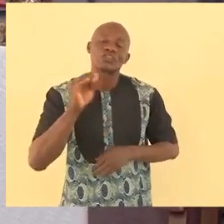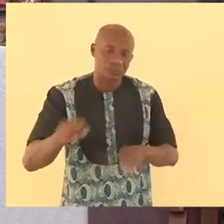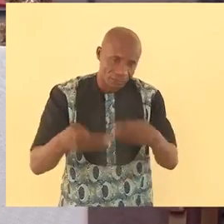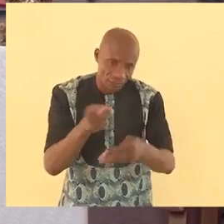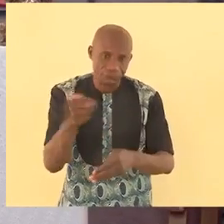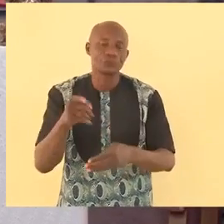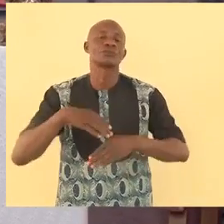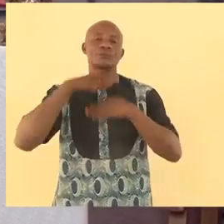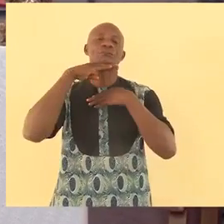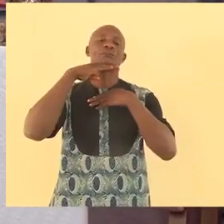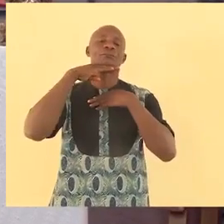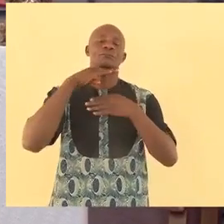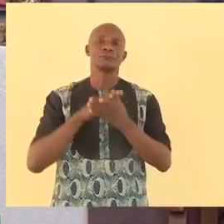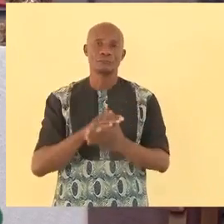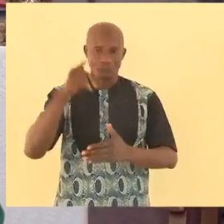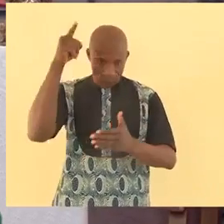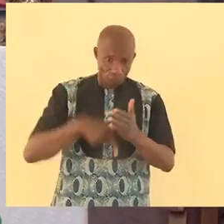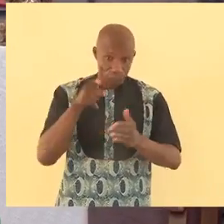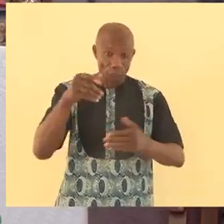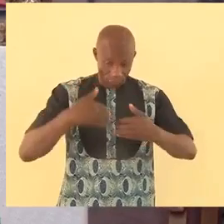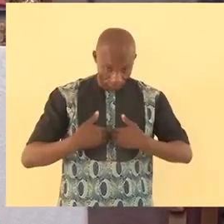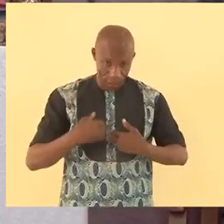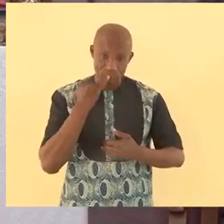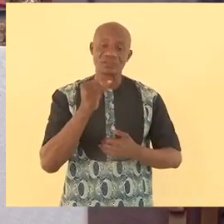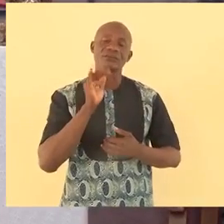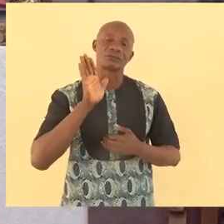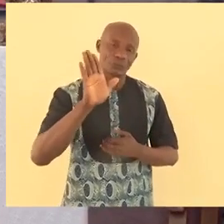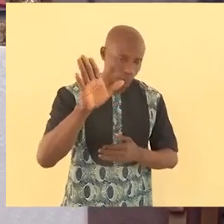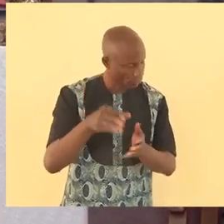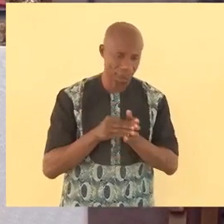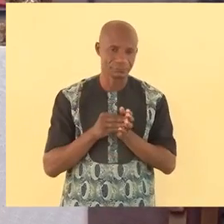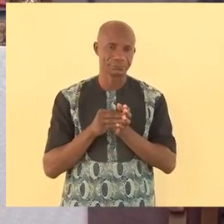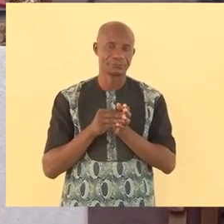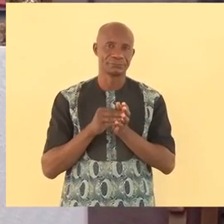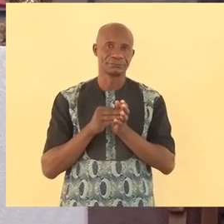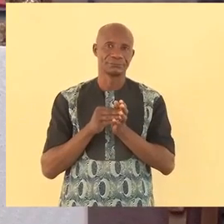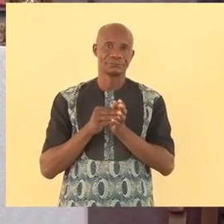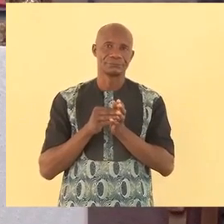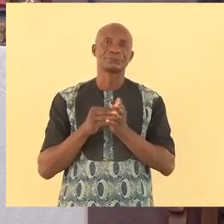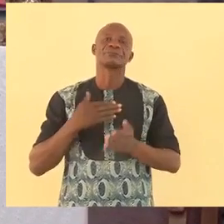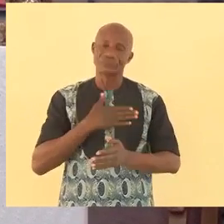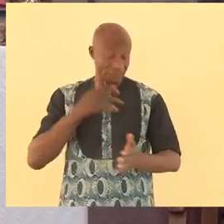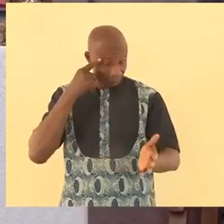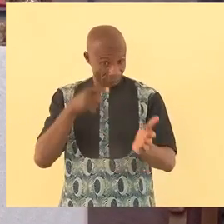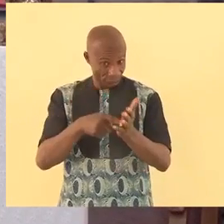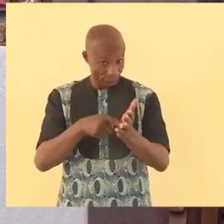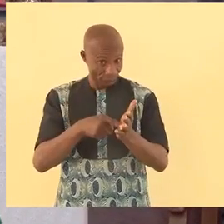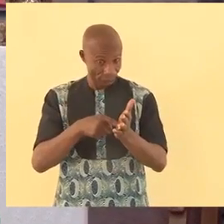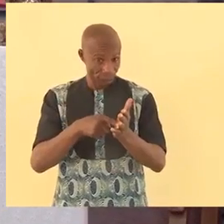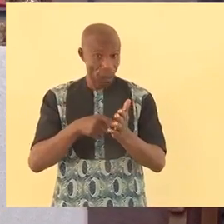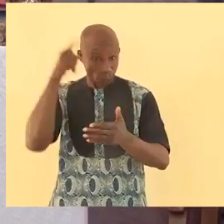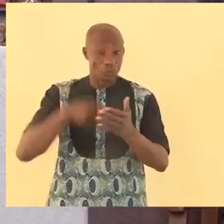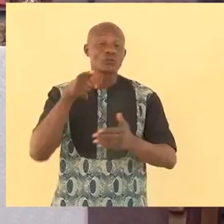you satisfaction. And then she said, what you have is not your own. Please take note of